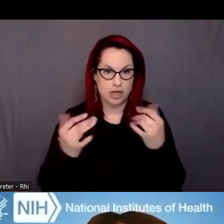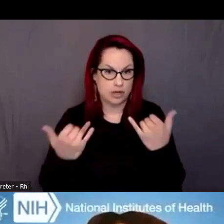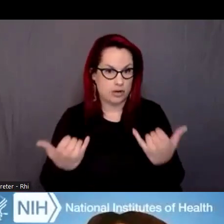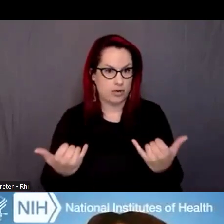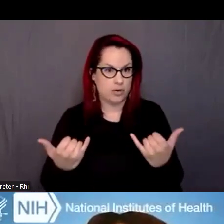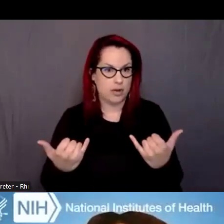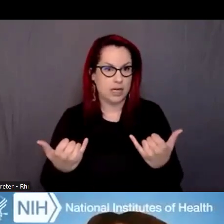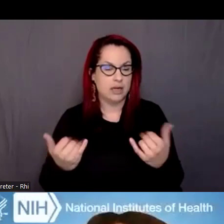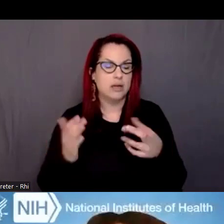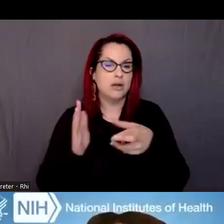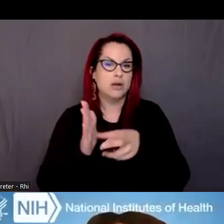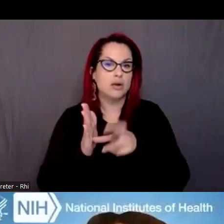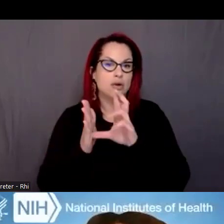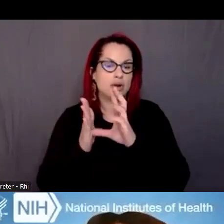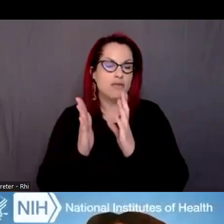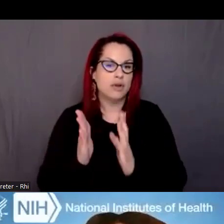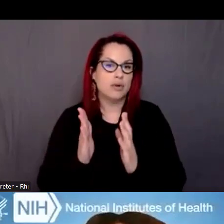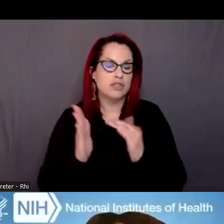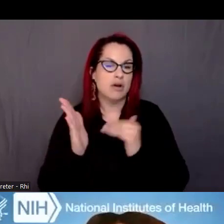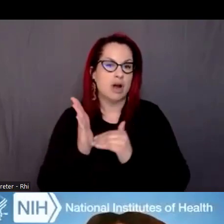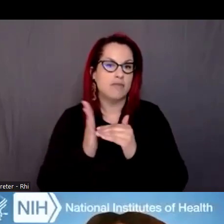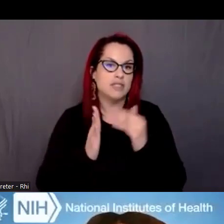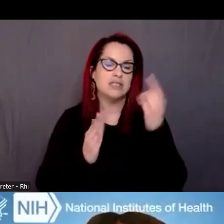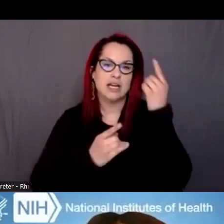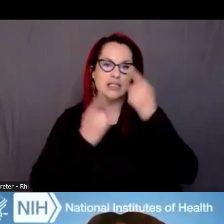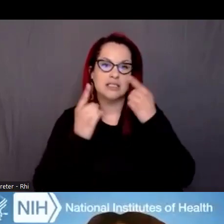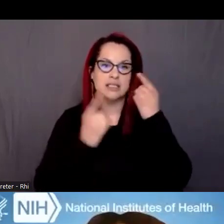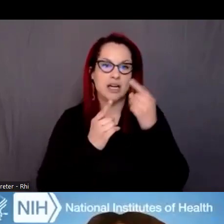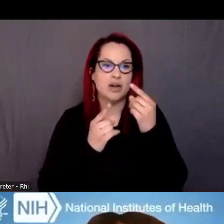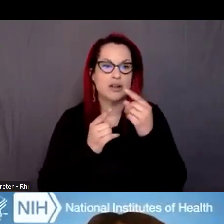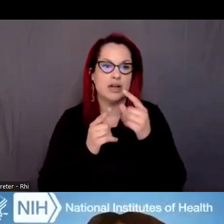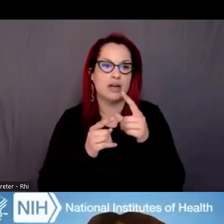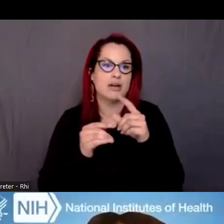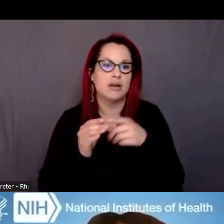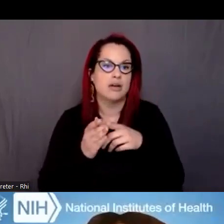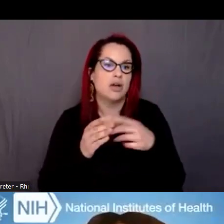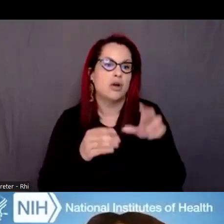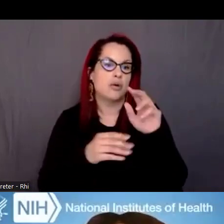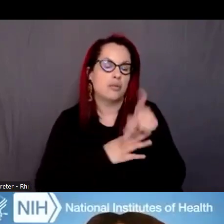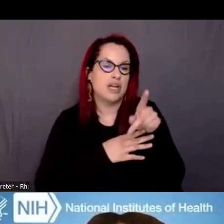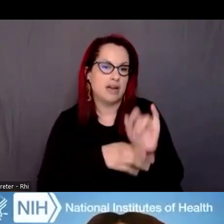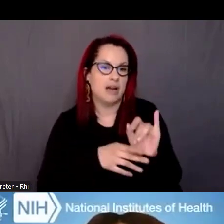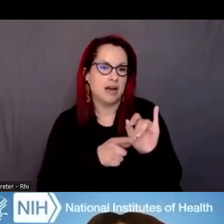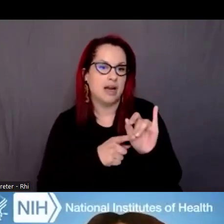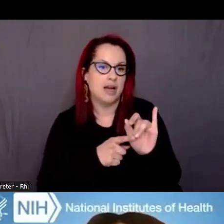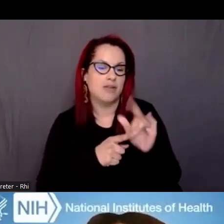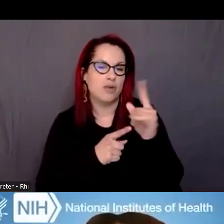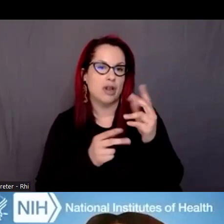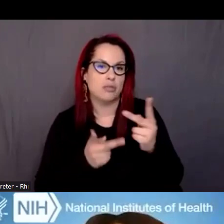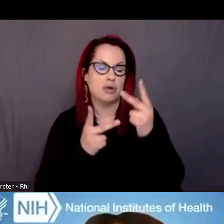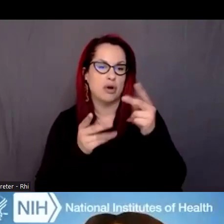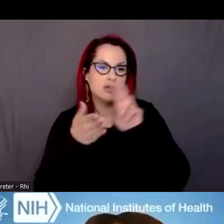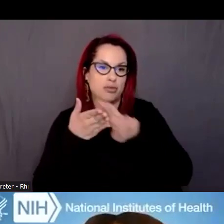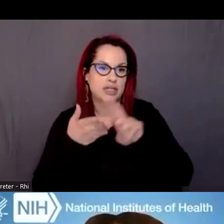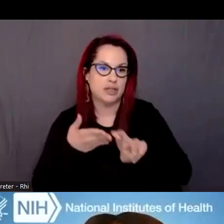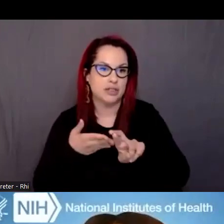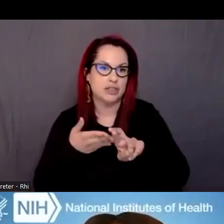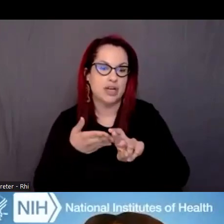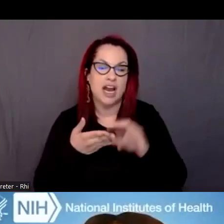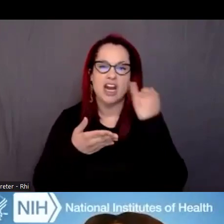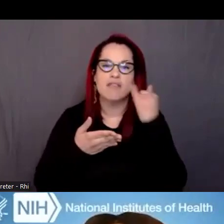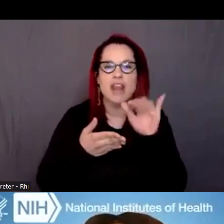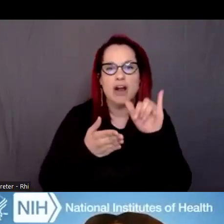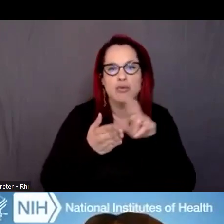reviewers often consider the track record of the PI in the feasibility of the proposed research. It sounds like feasibility is